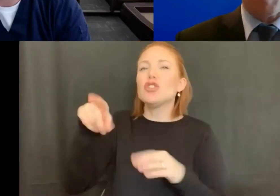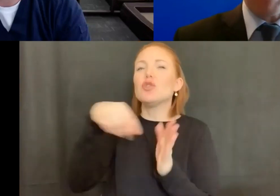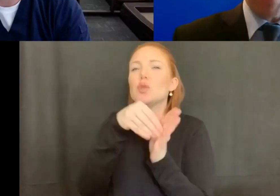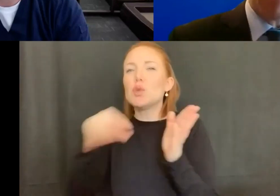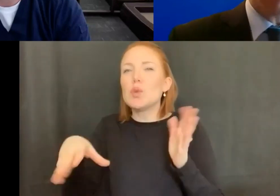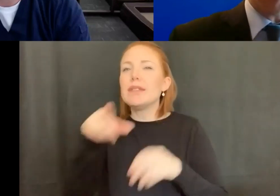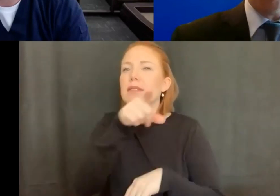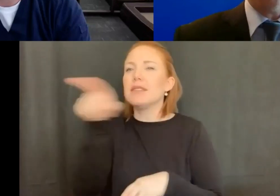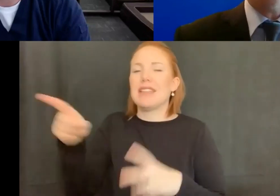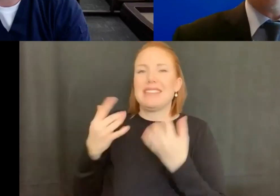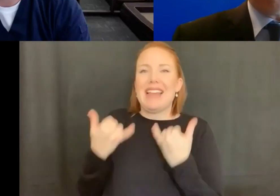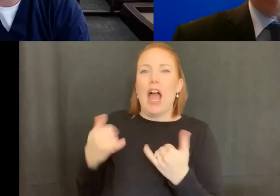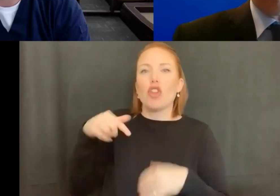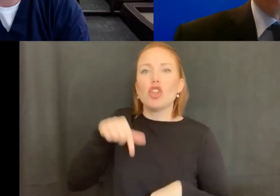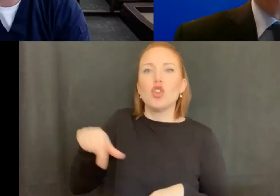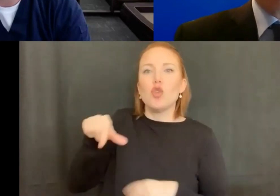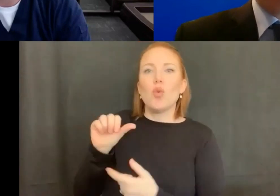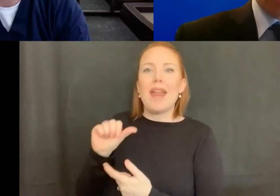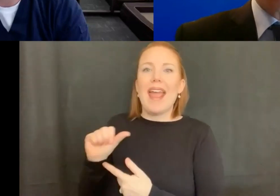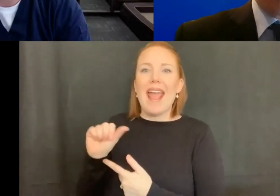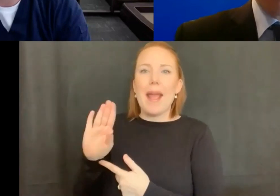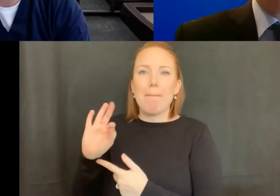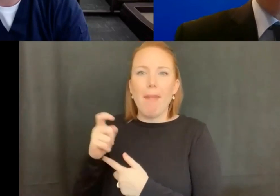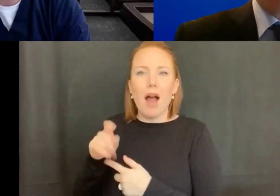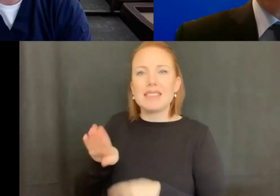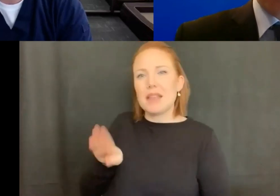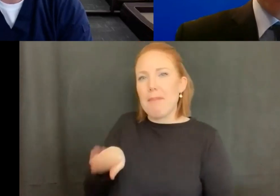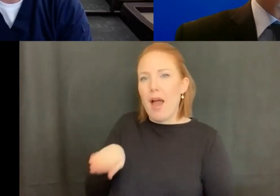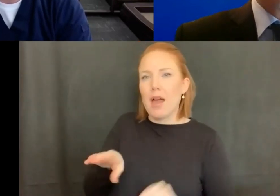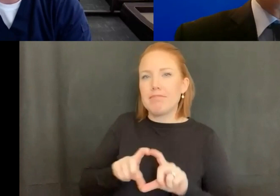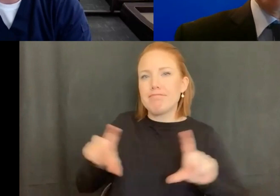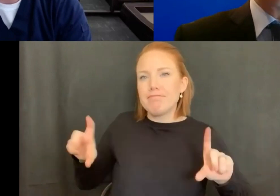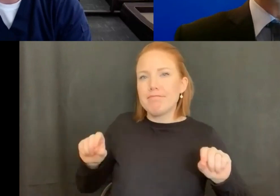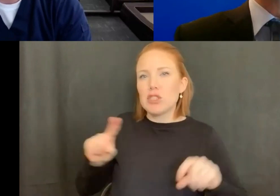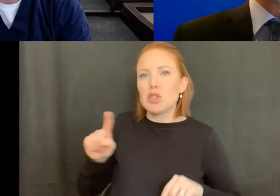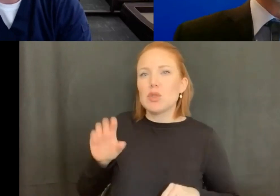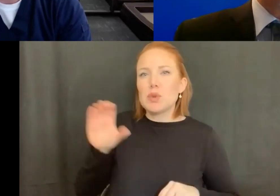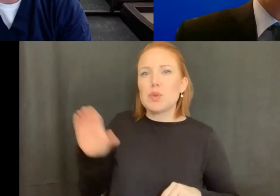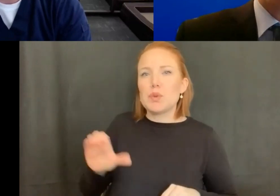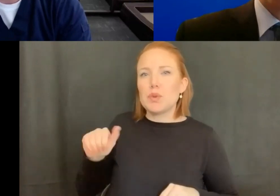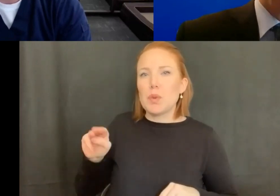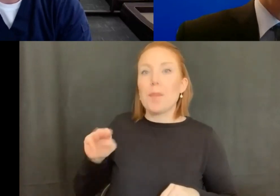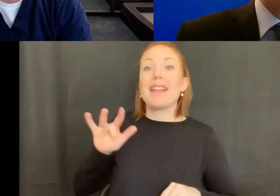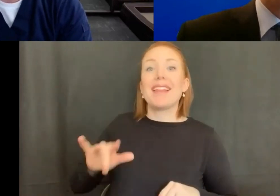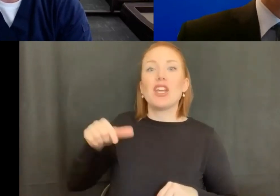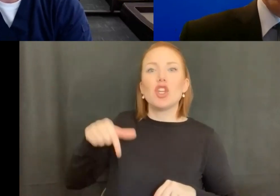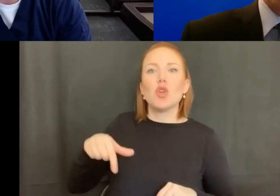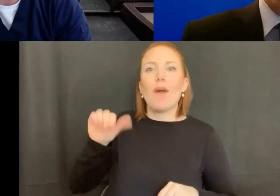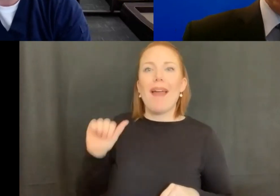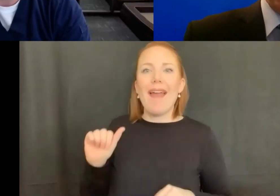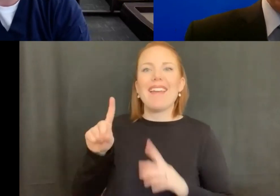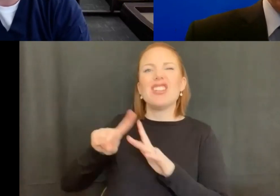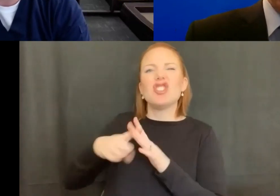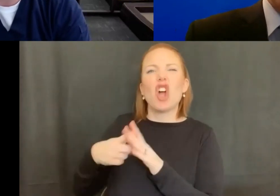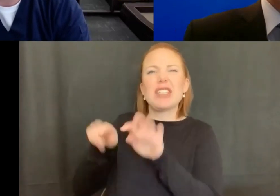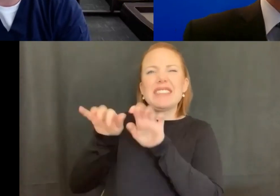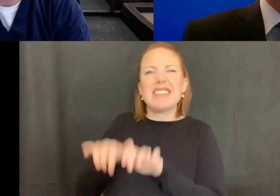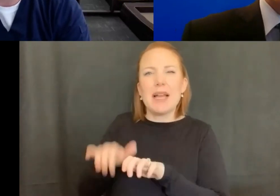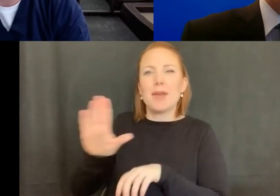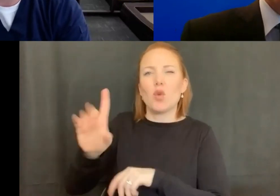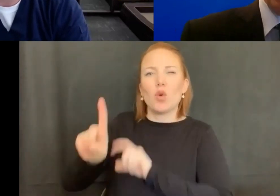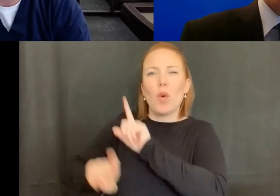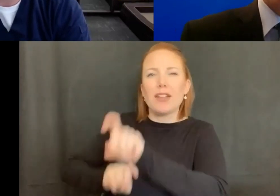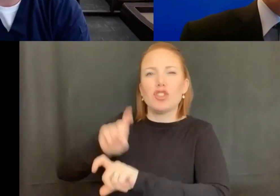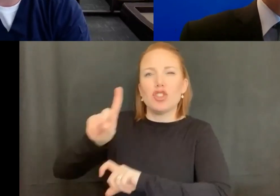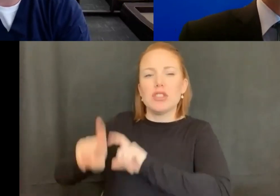now along the bottom row of Zoom. Click on Q&A, and I want you to start putting your questions. When